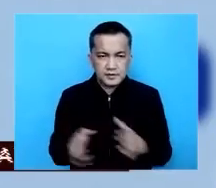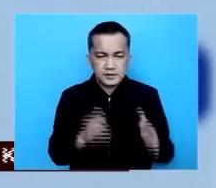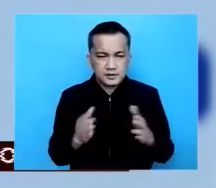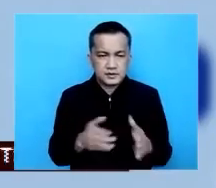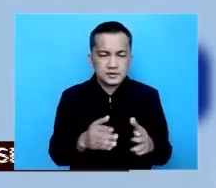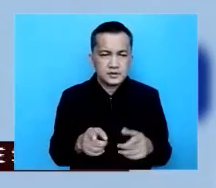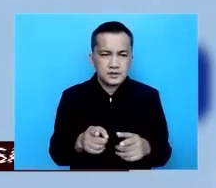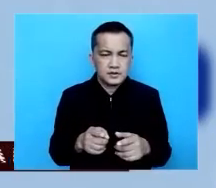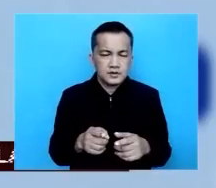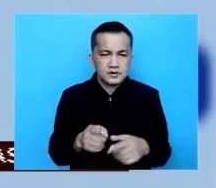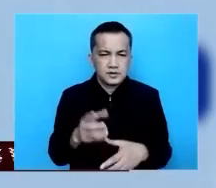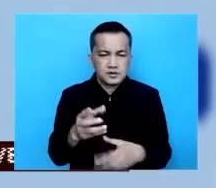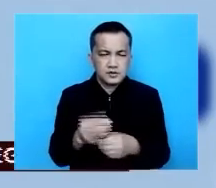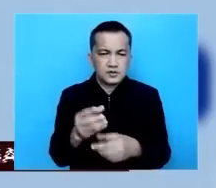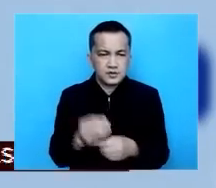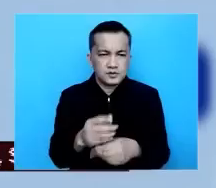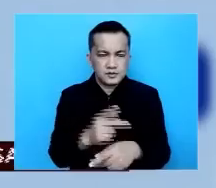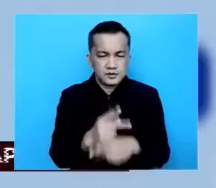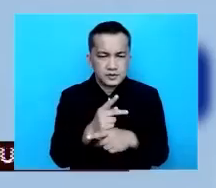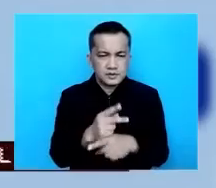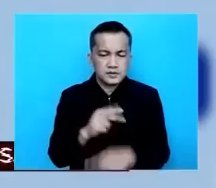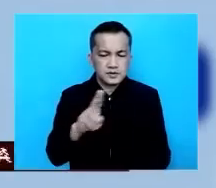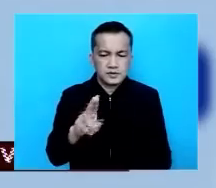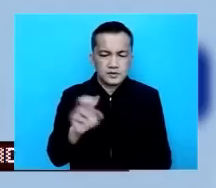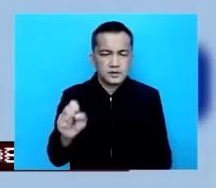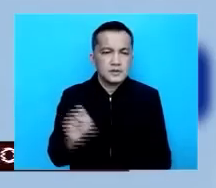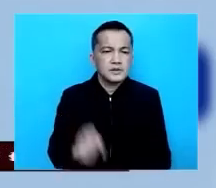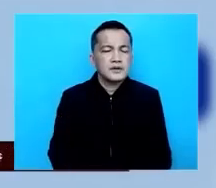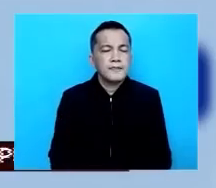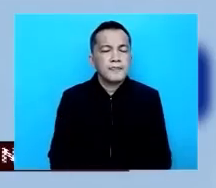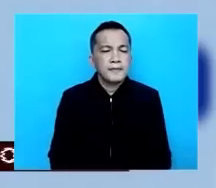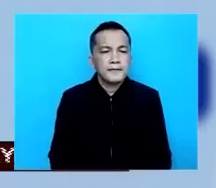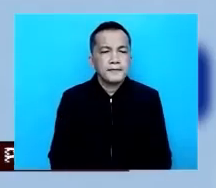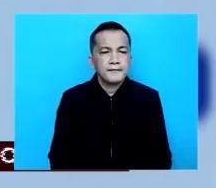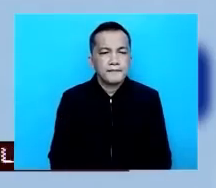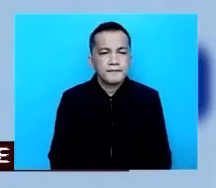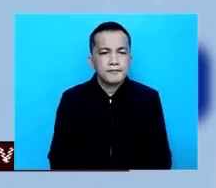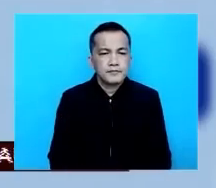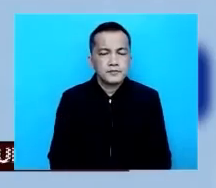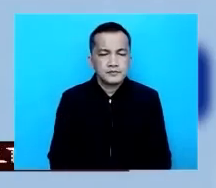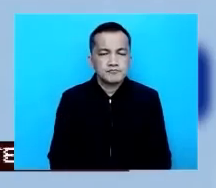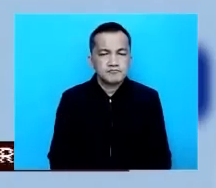contingencies also to prevent the United States from getting